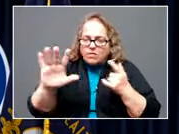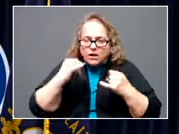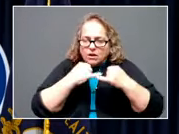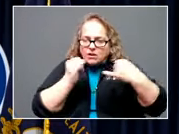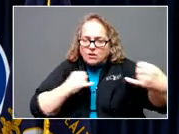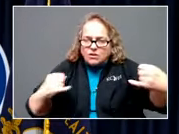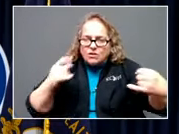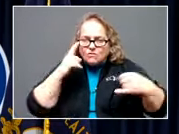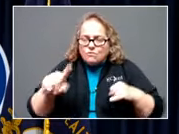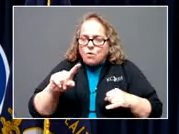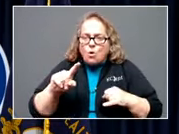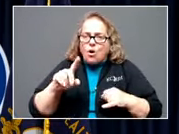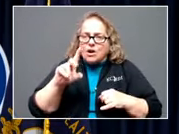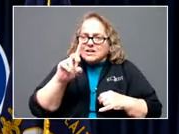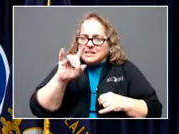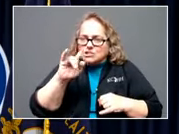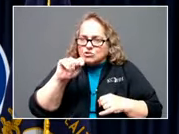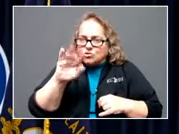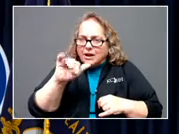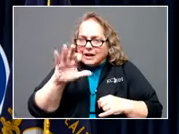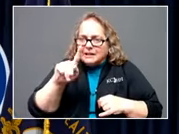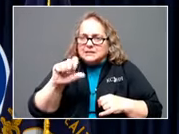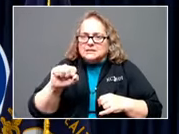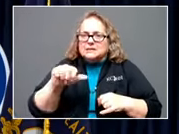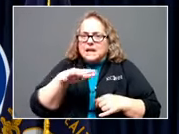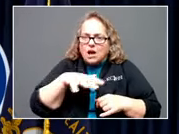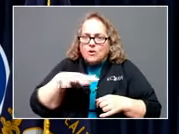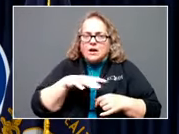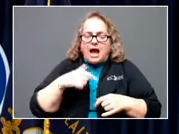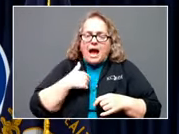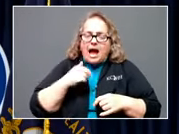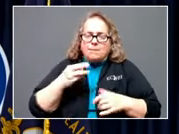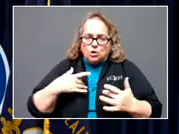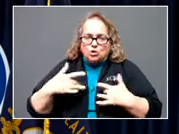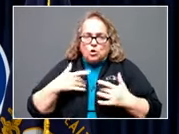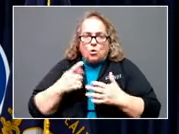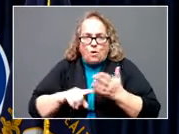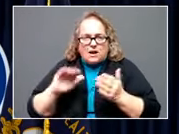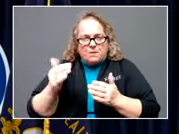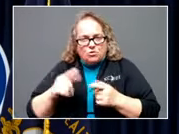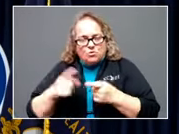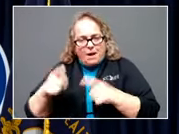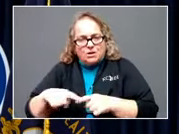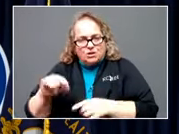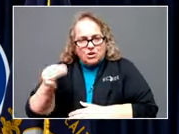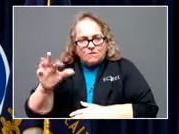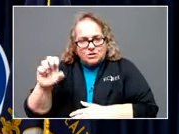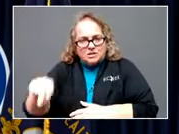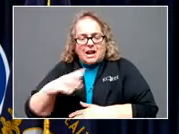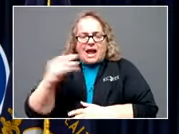I am concerned at the outset about what appears to have happened in Jefferson and Fayette